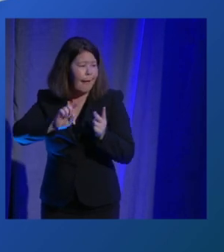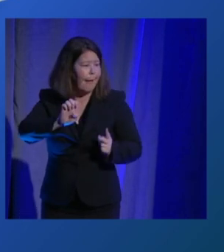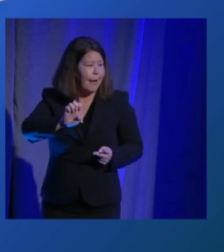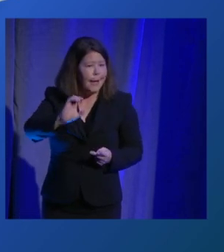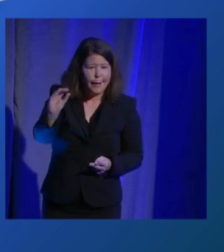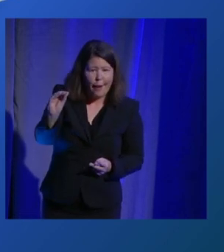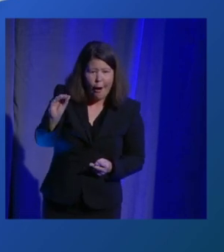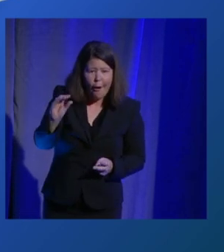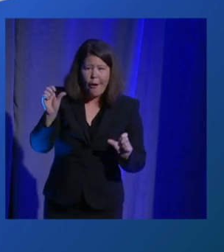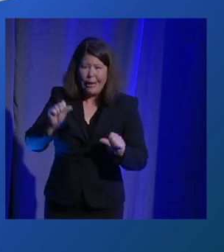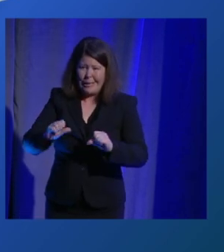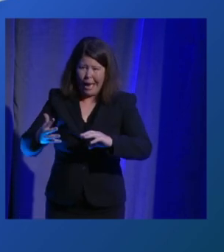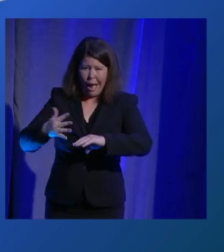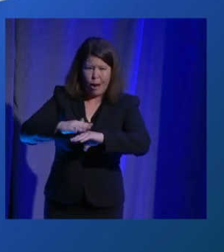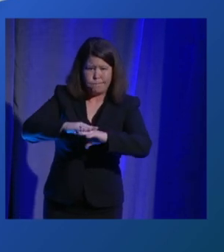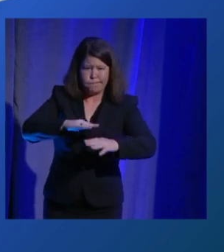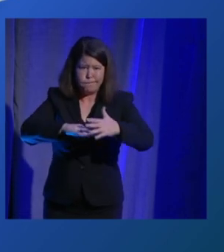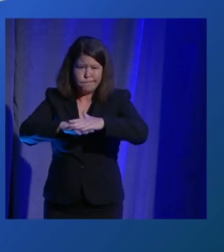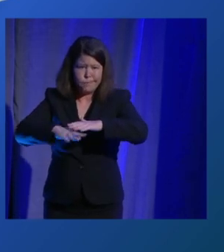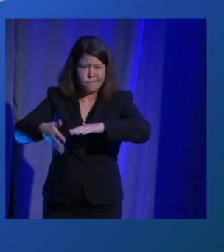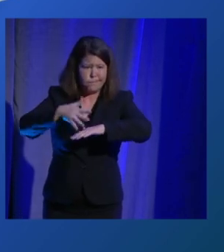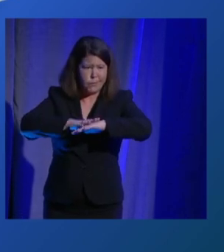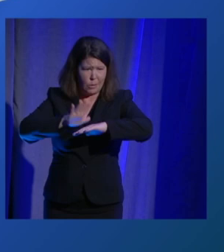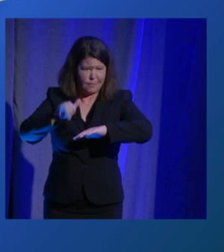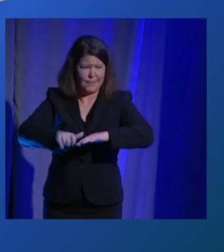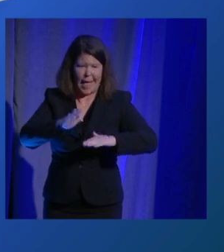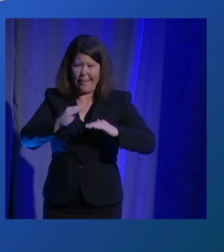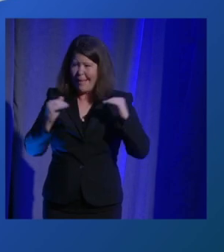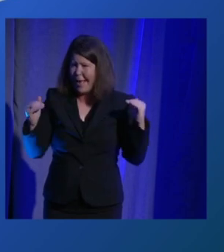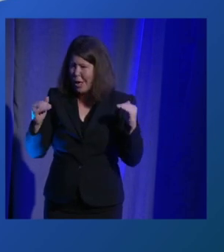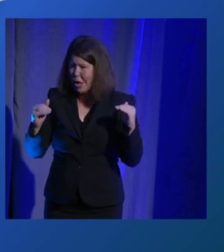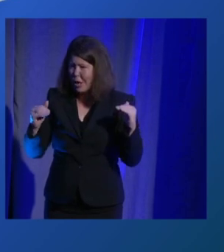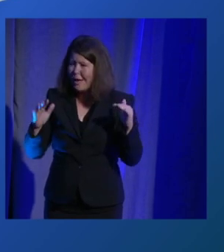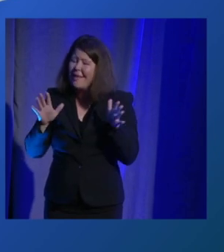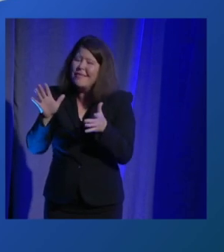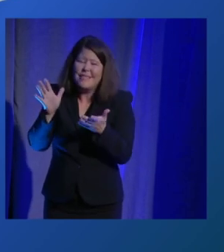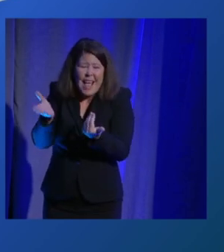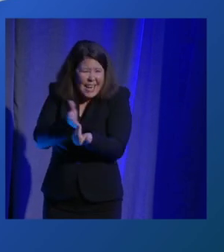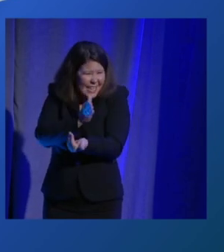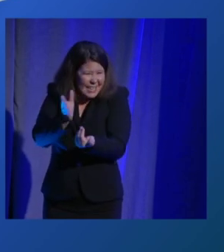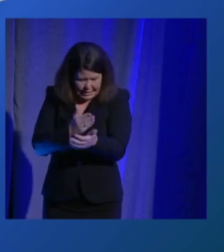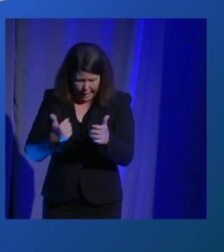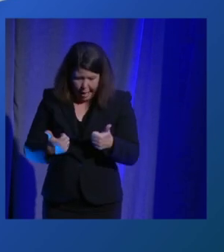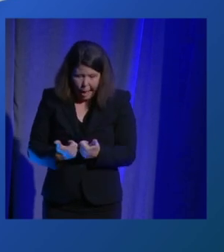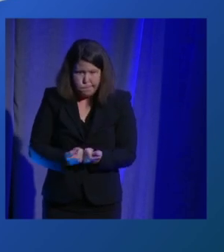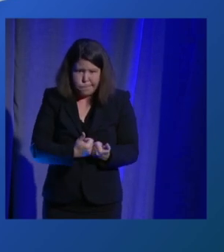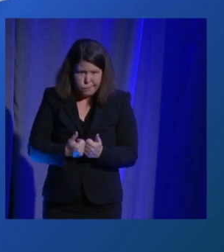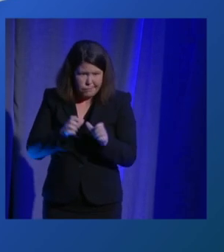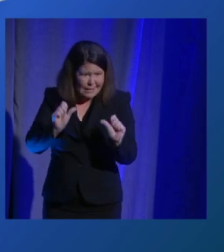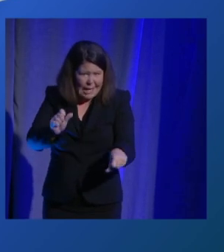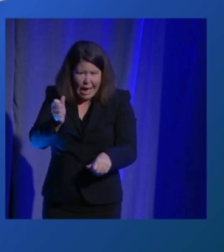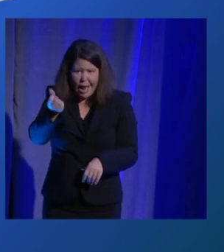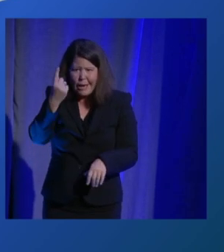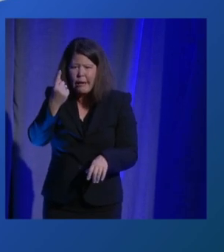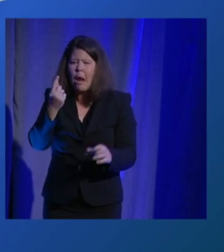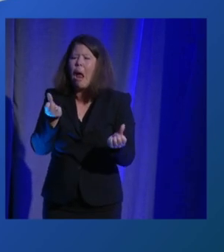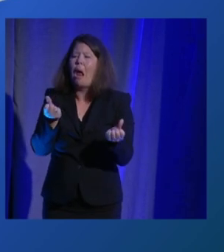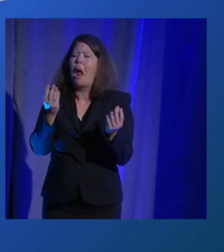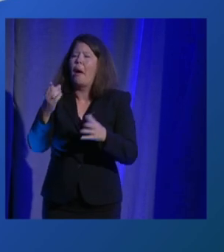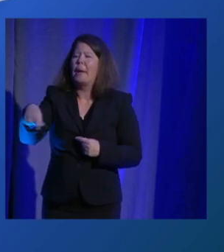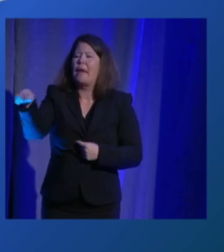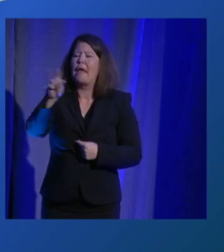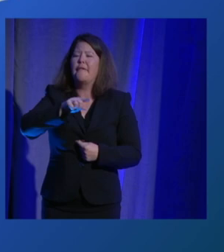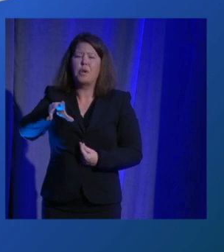synthetic layer that video Gamers understand right if you how many people here own a